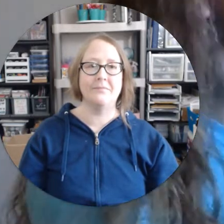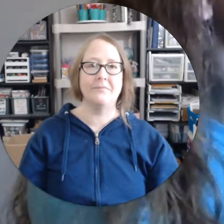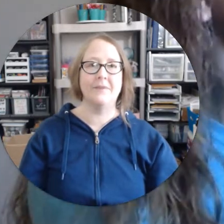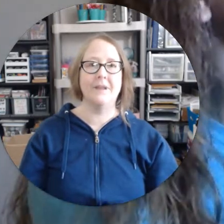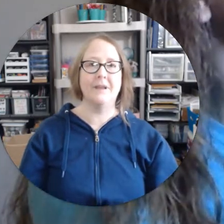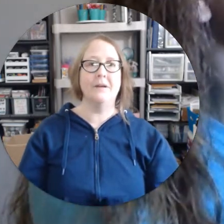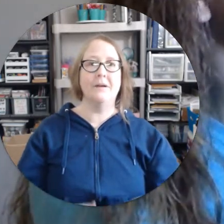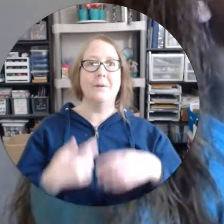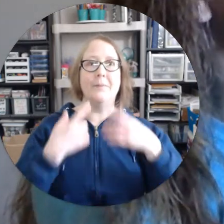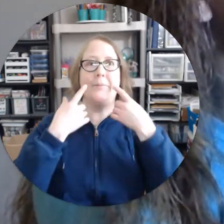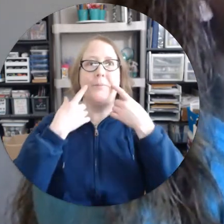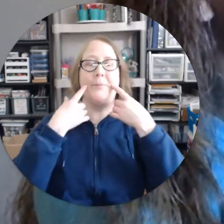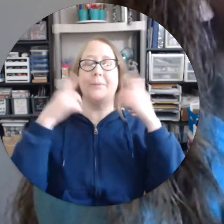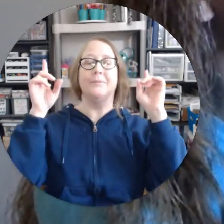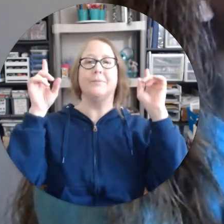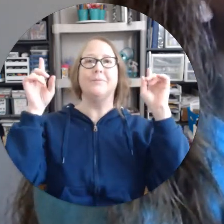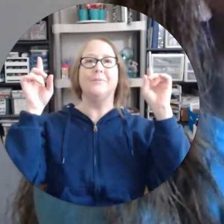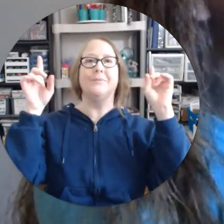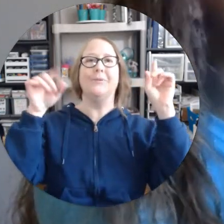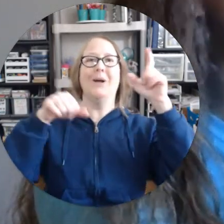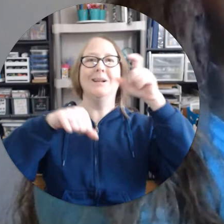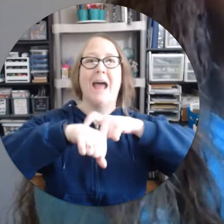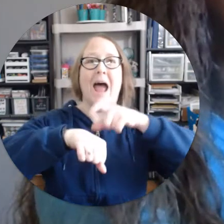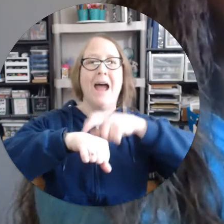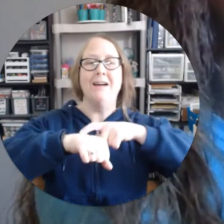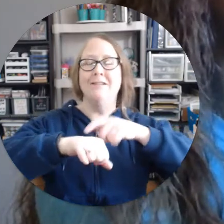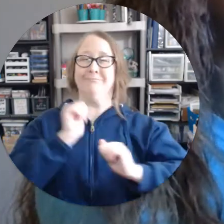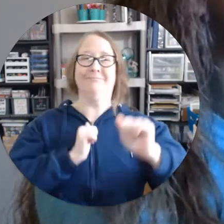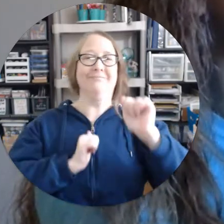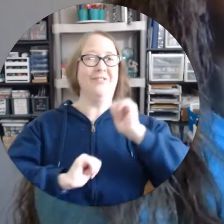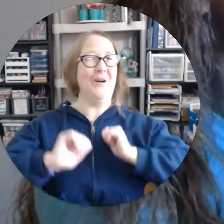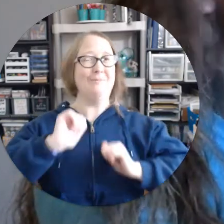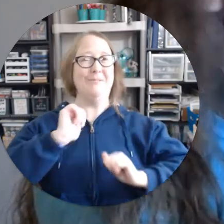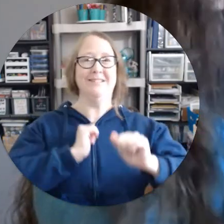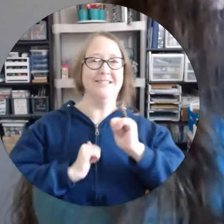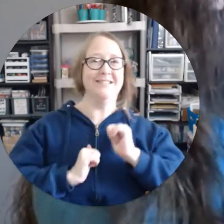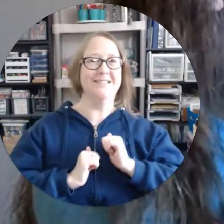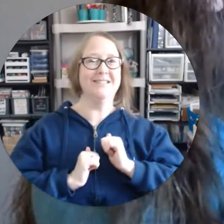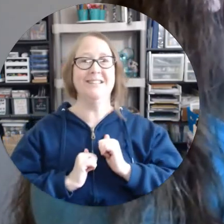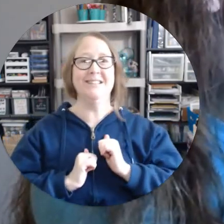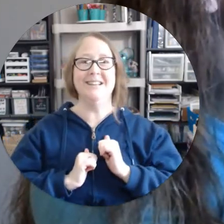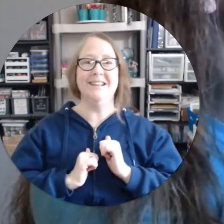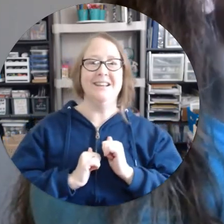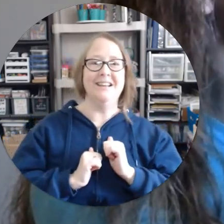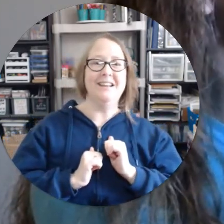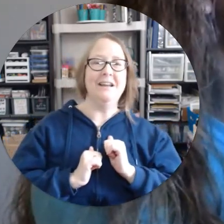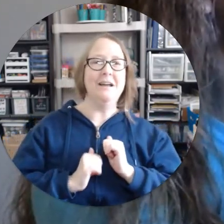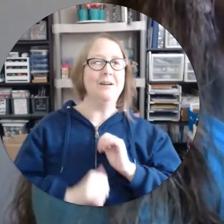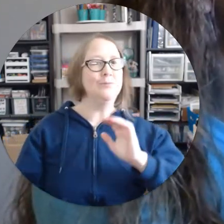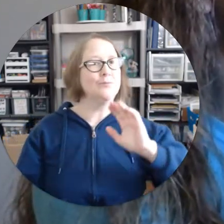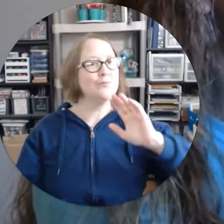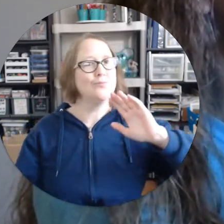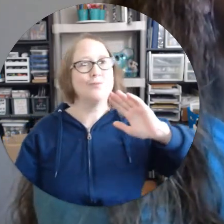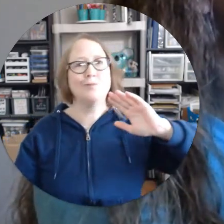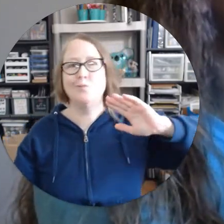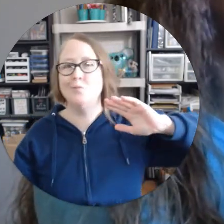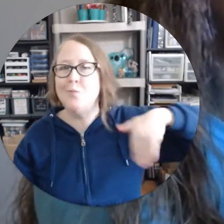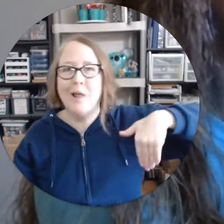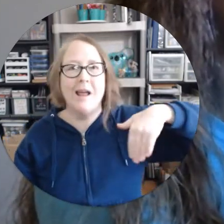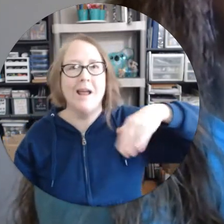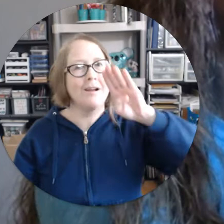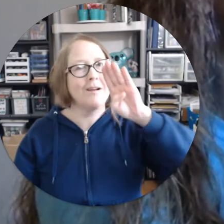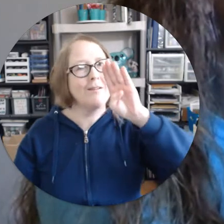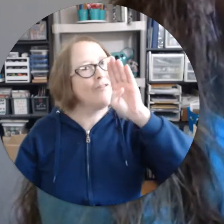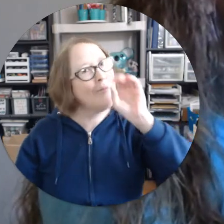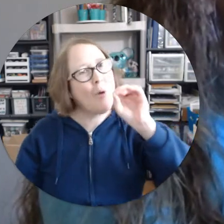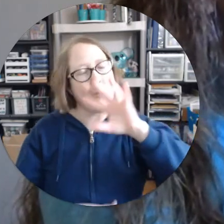Finally, it was time for the performance. It was too late for Bo to be in the